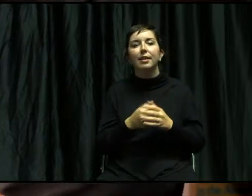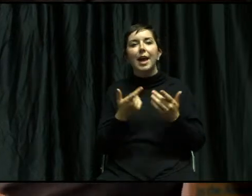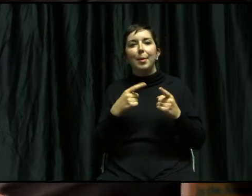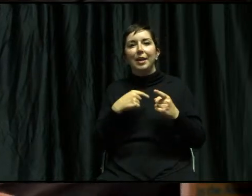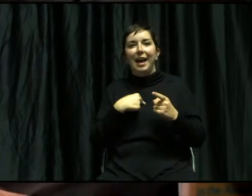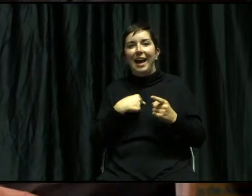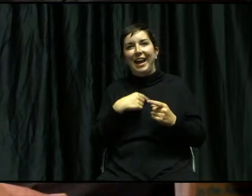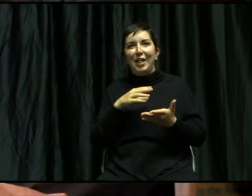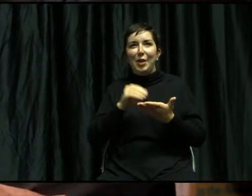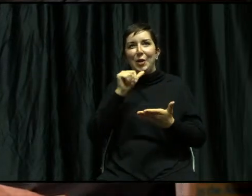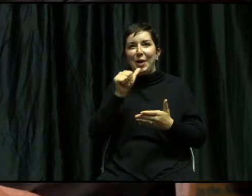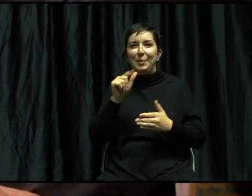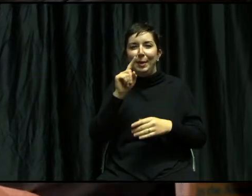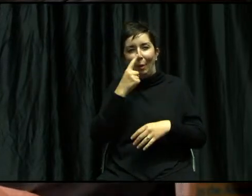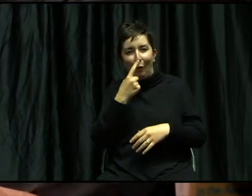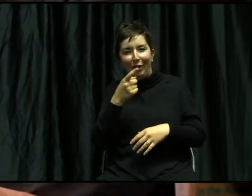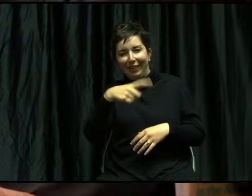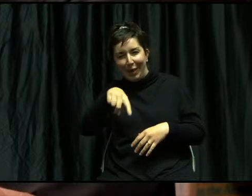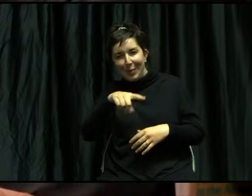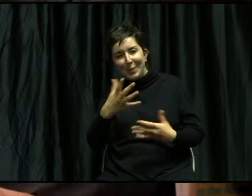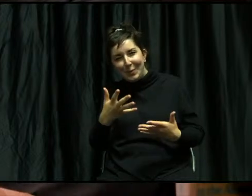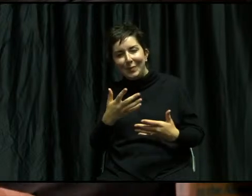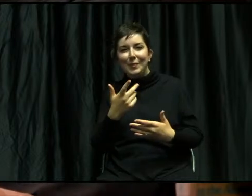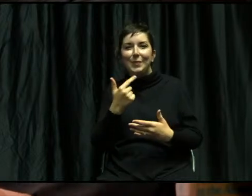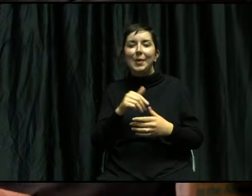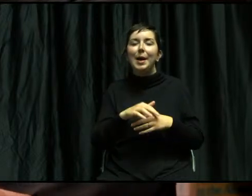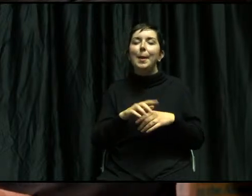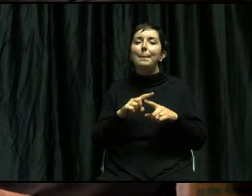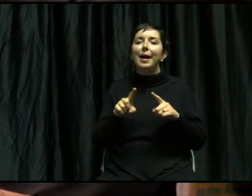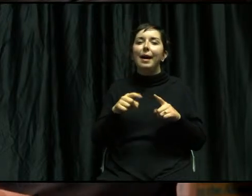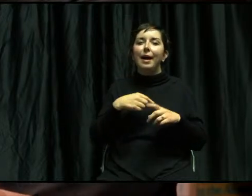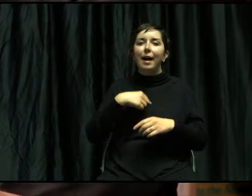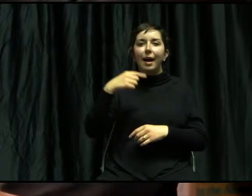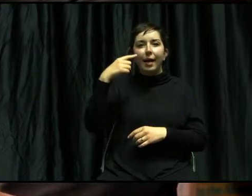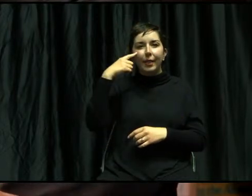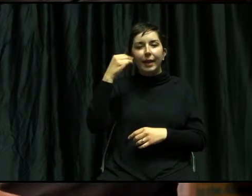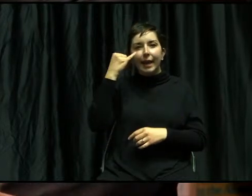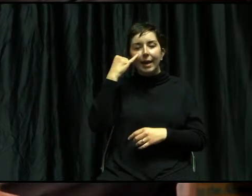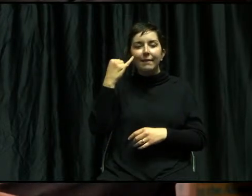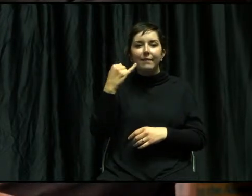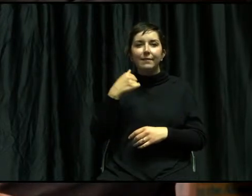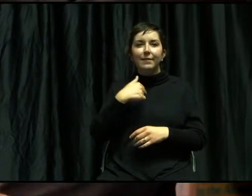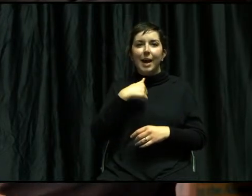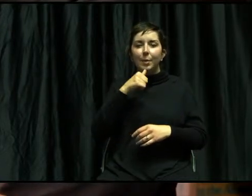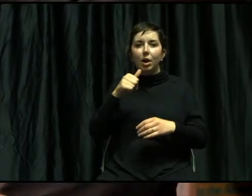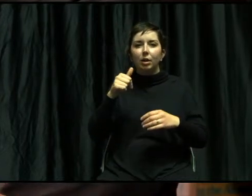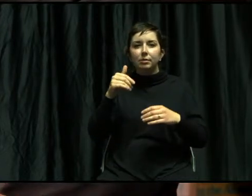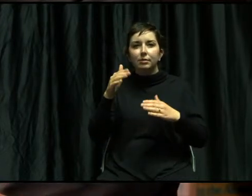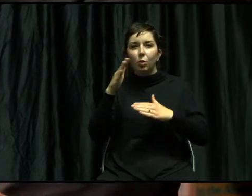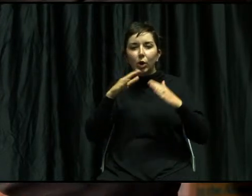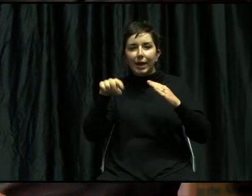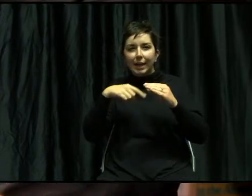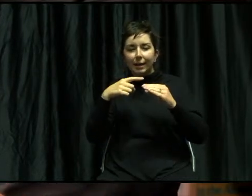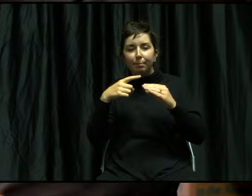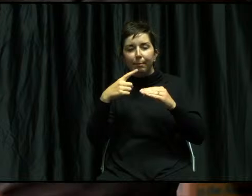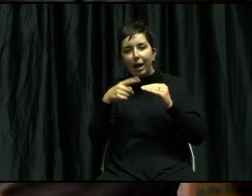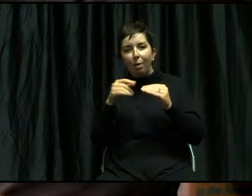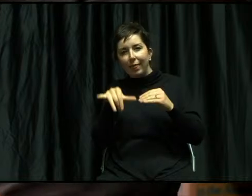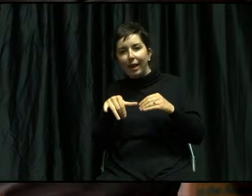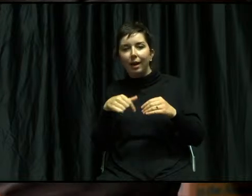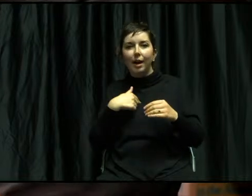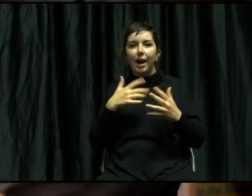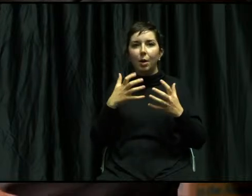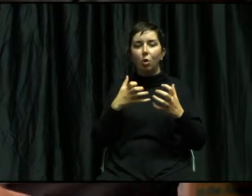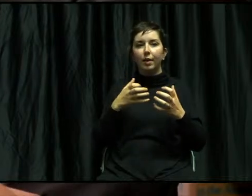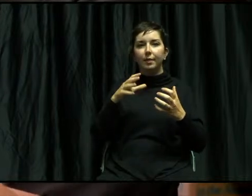boring. And I think if I'm worried about that and I want them to engage